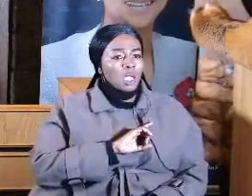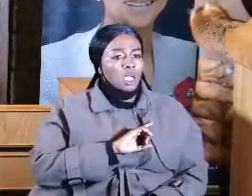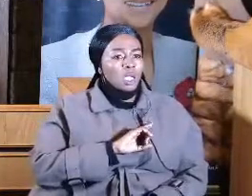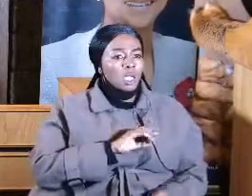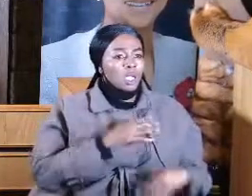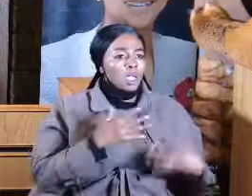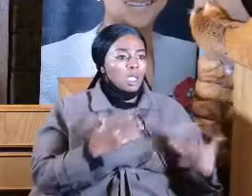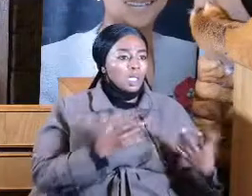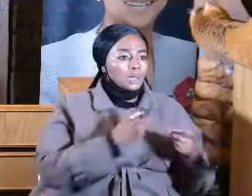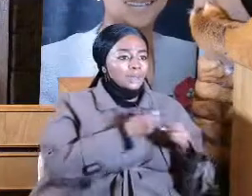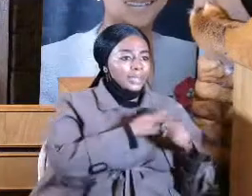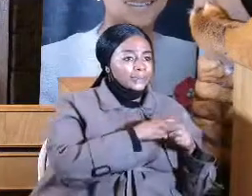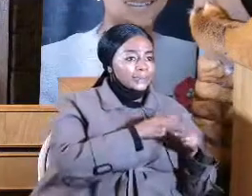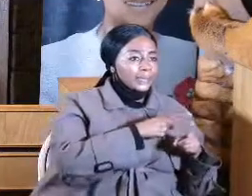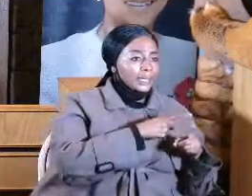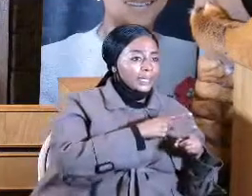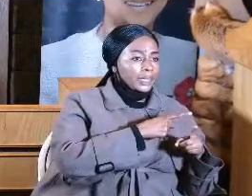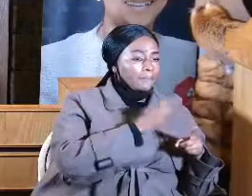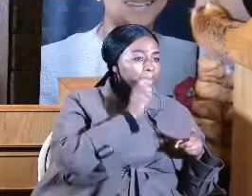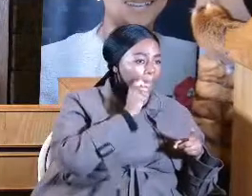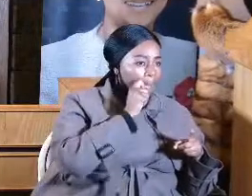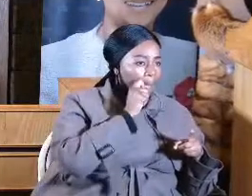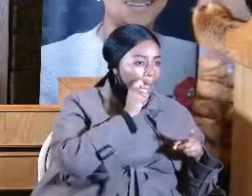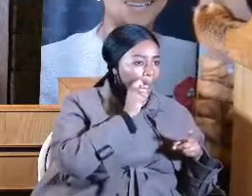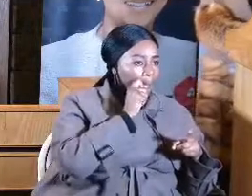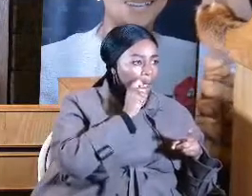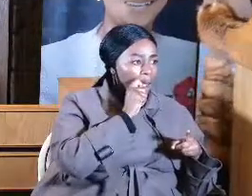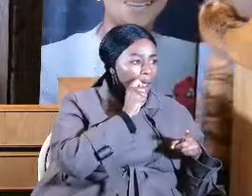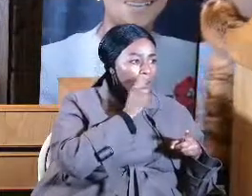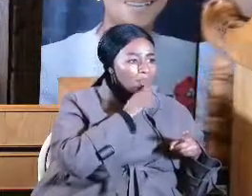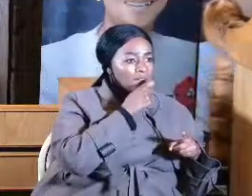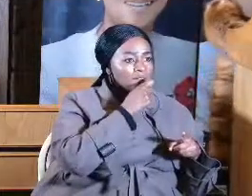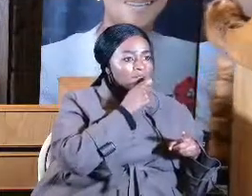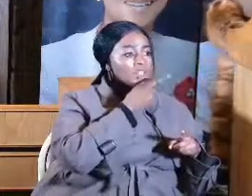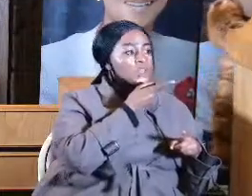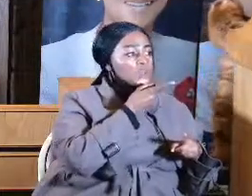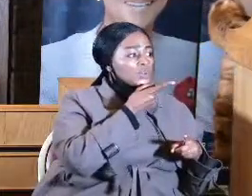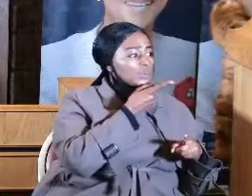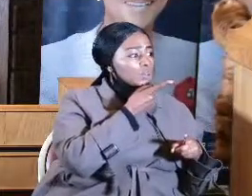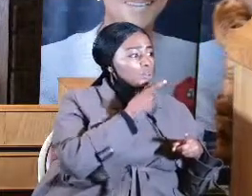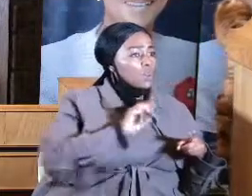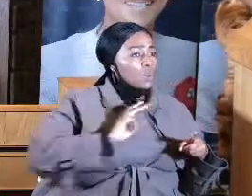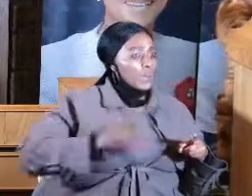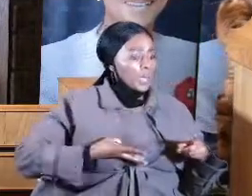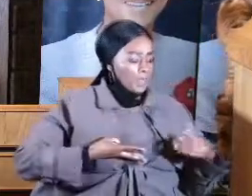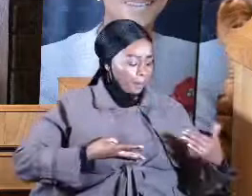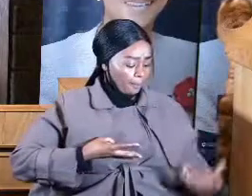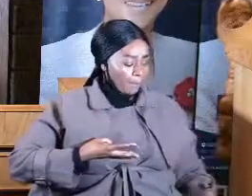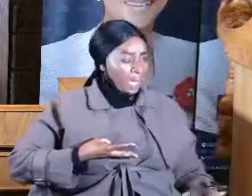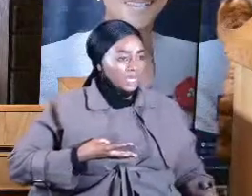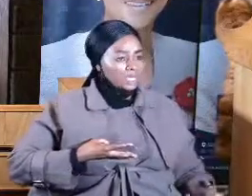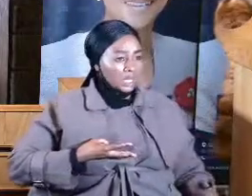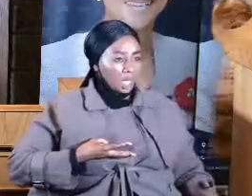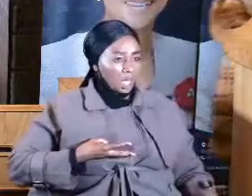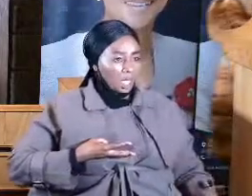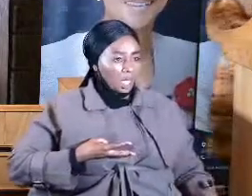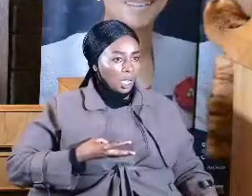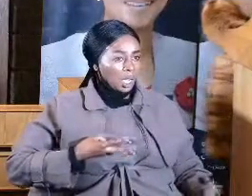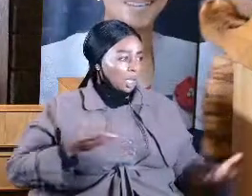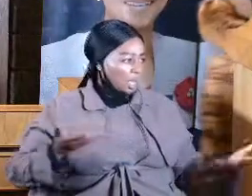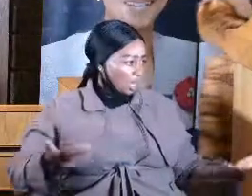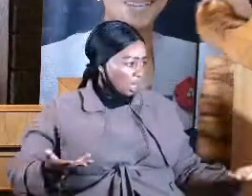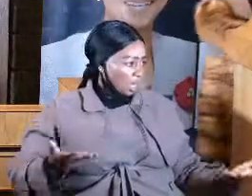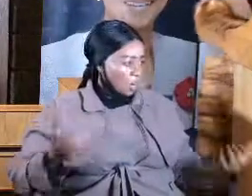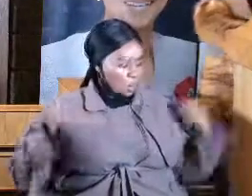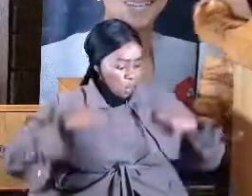men taxi owners who will still whistle at a woman wearing a miniskirt in a taxi. But